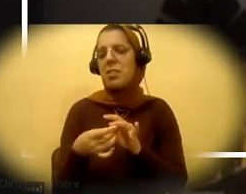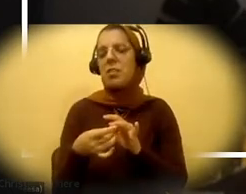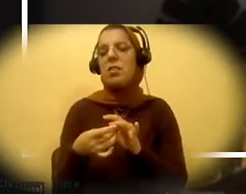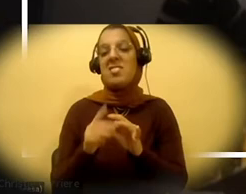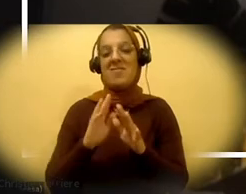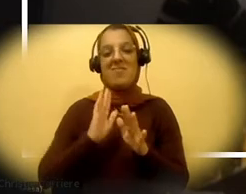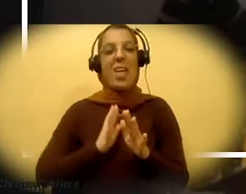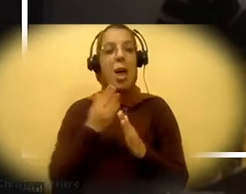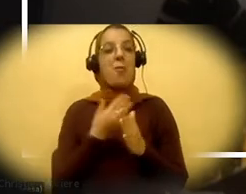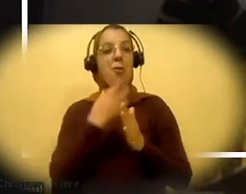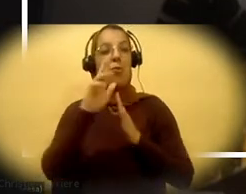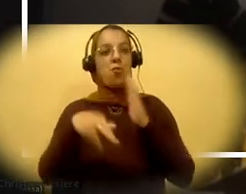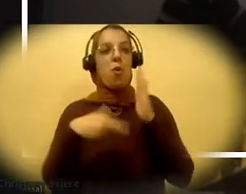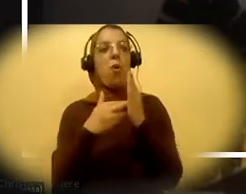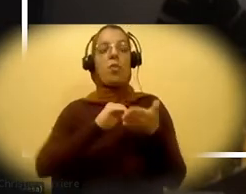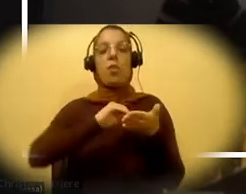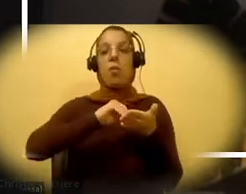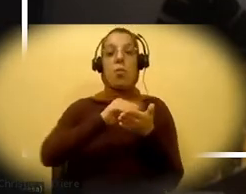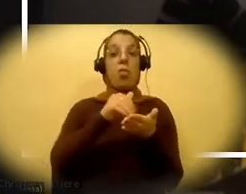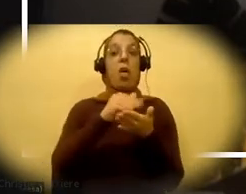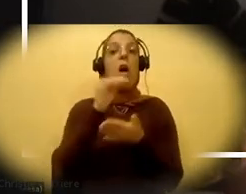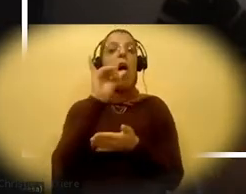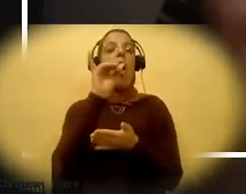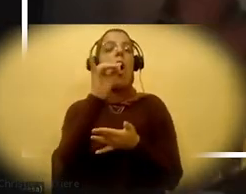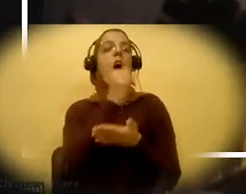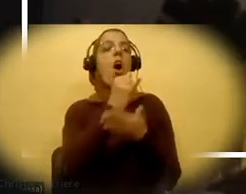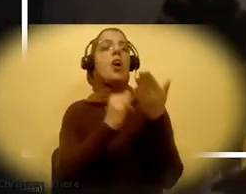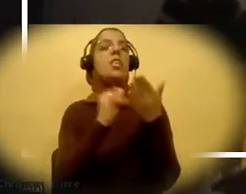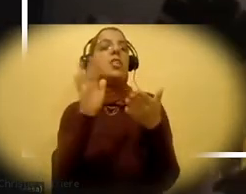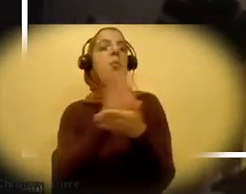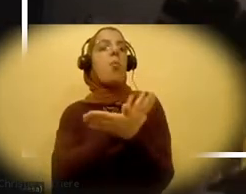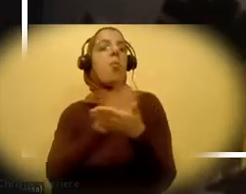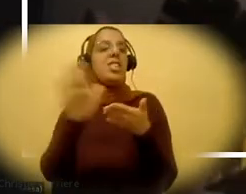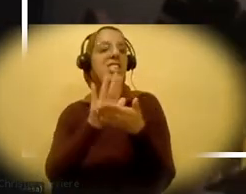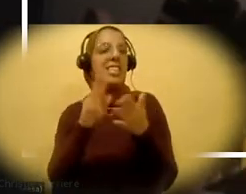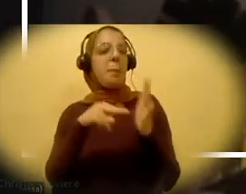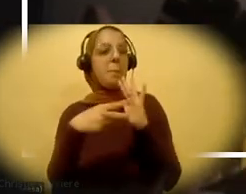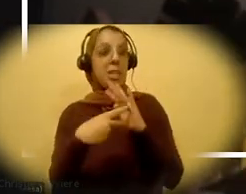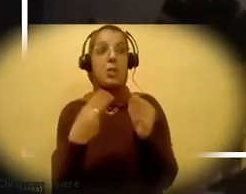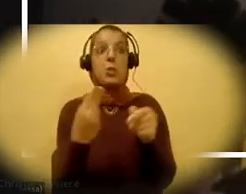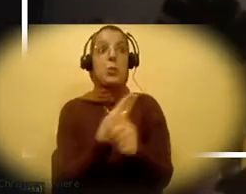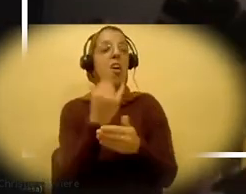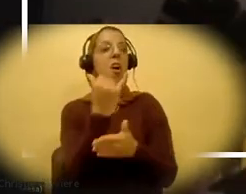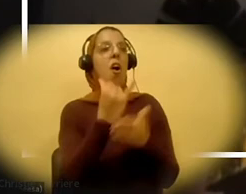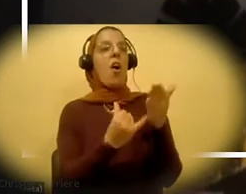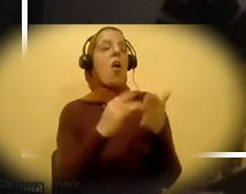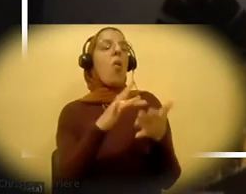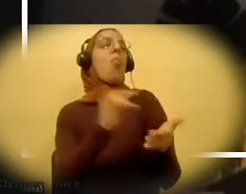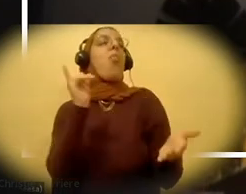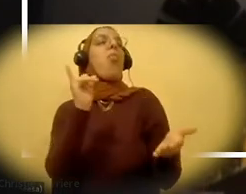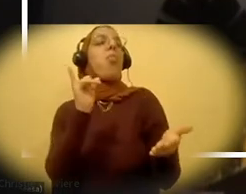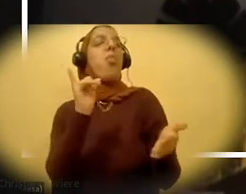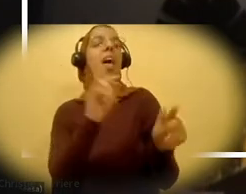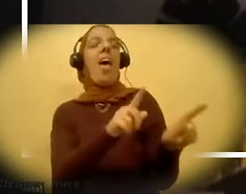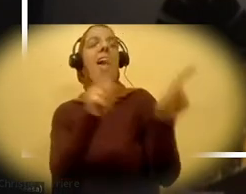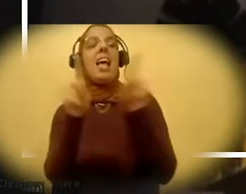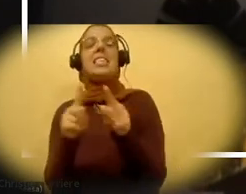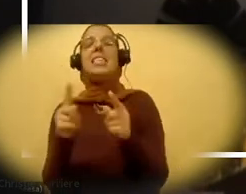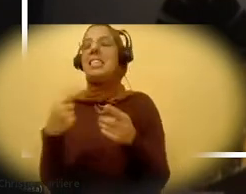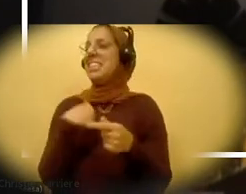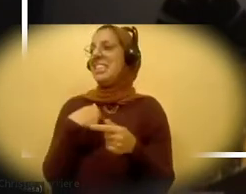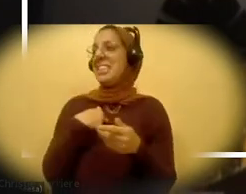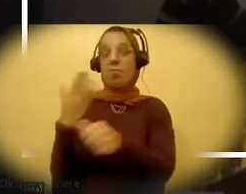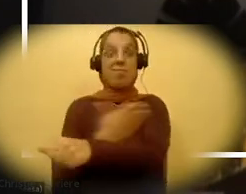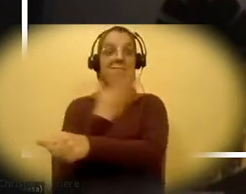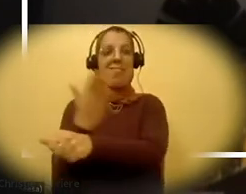art washing, which to define means like kind of using art as an excuse for gentrification, as of my example with the